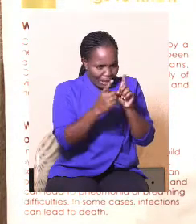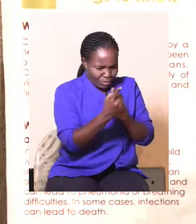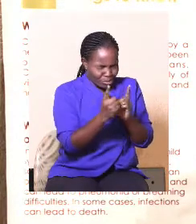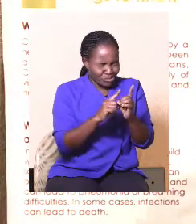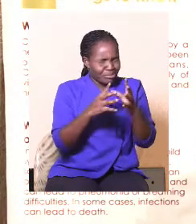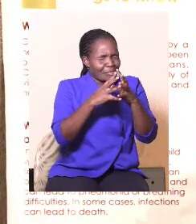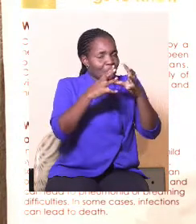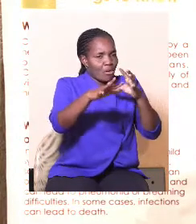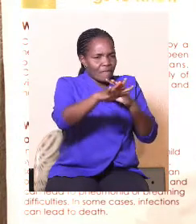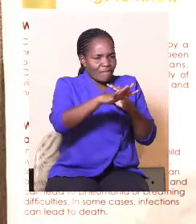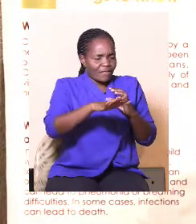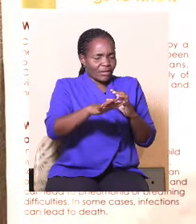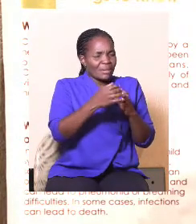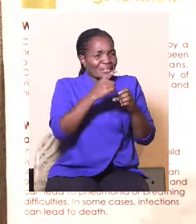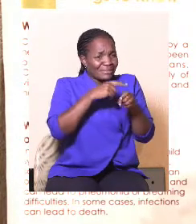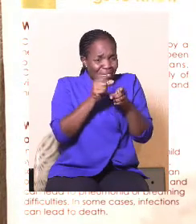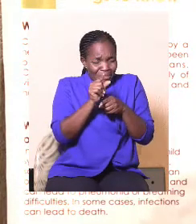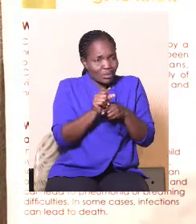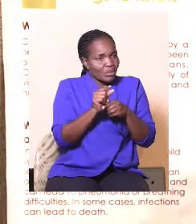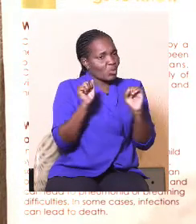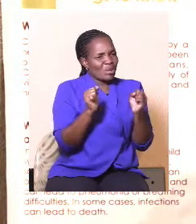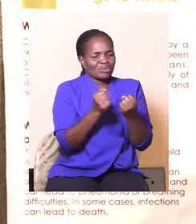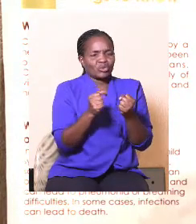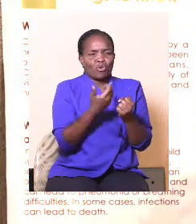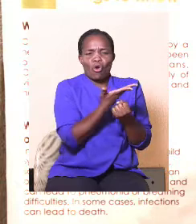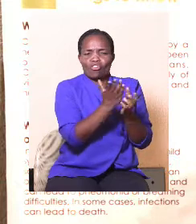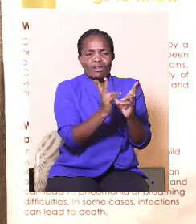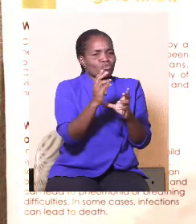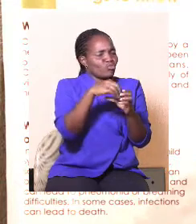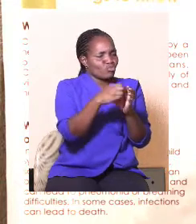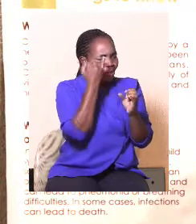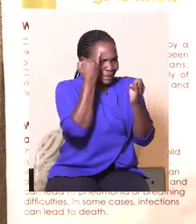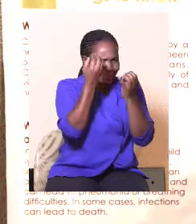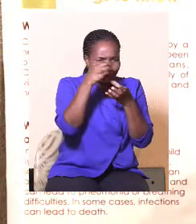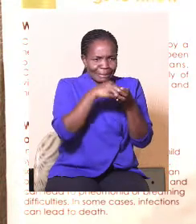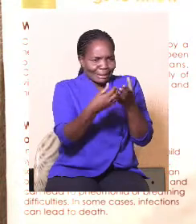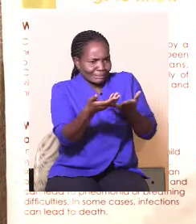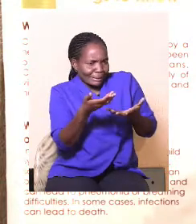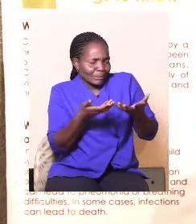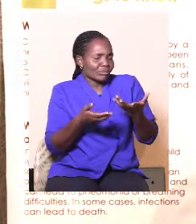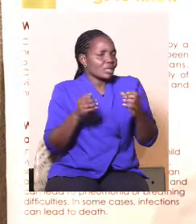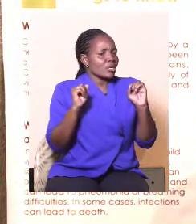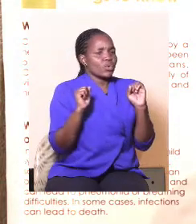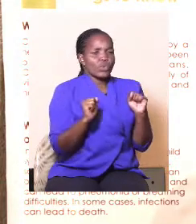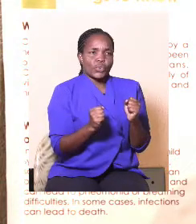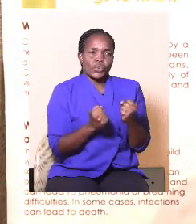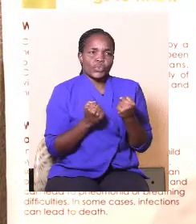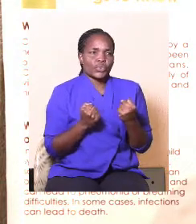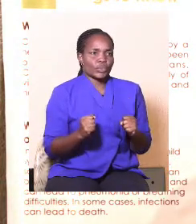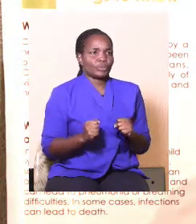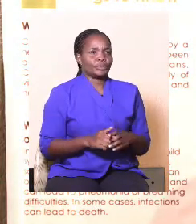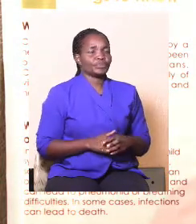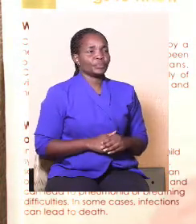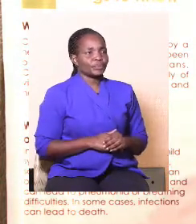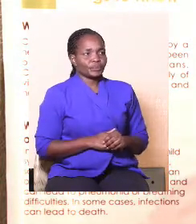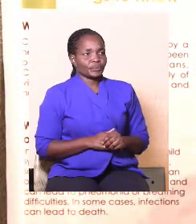time, unfortunately, we will not be in a position to consult everybody that we would like to have consulted. So